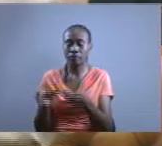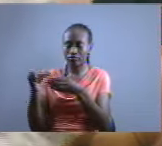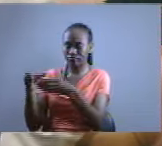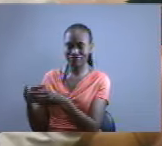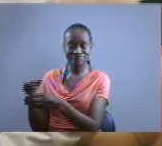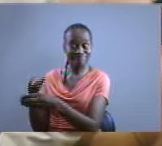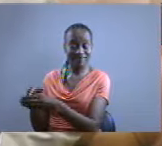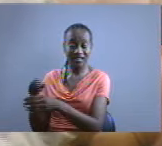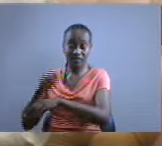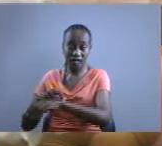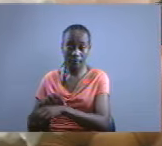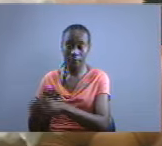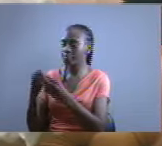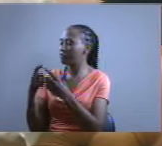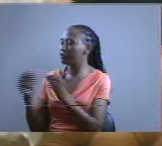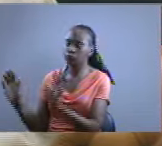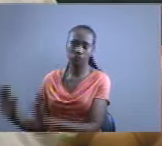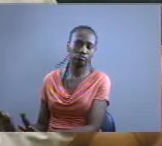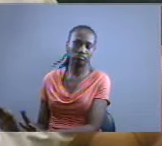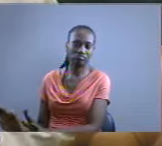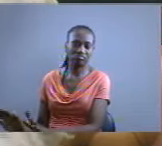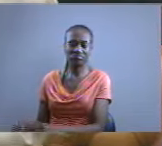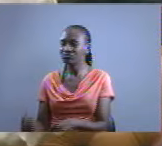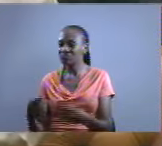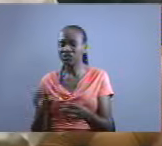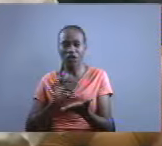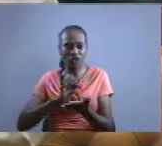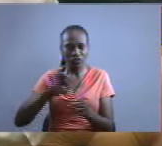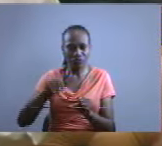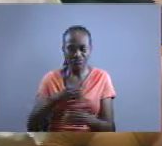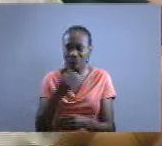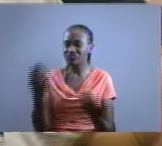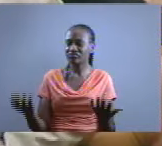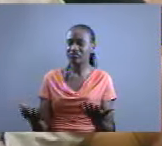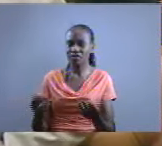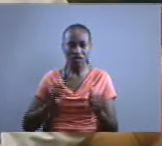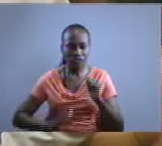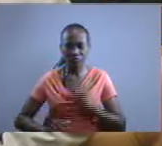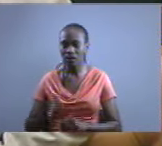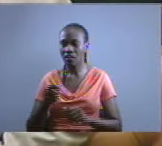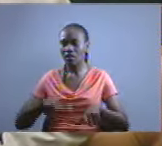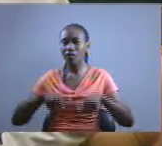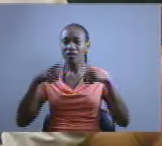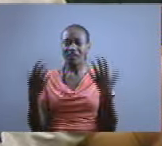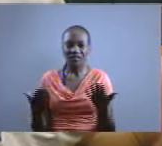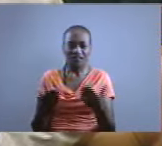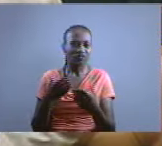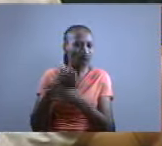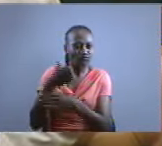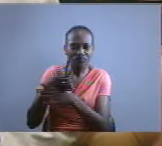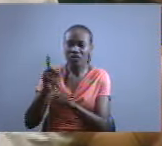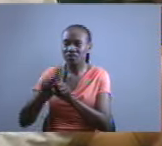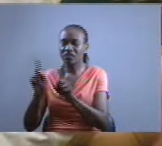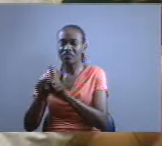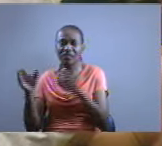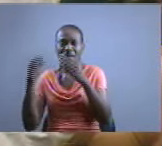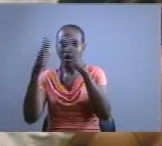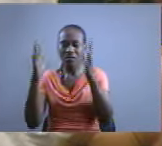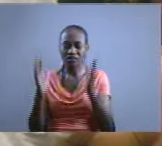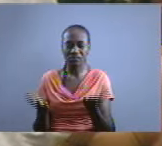is over. No more credit card and lavish entertainment. No more excesses in refurbishment of Home of